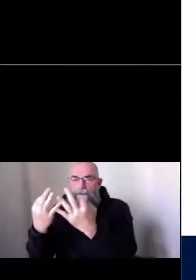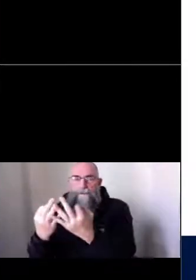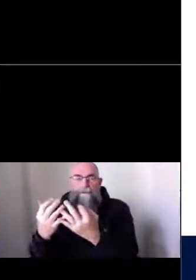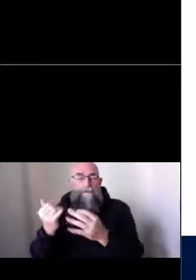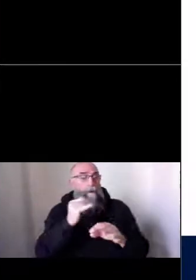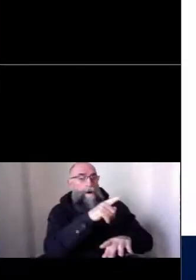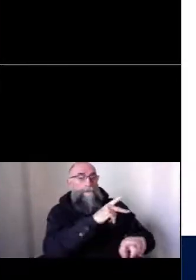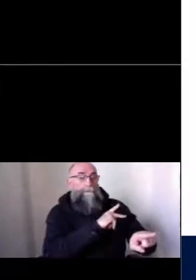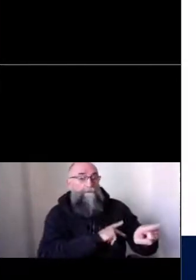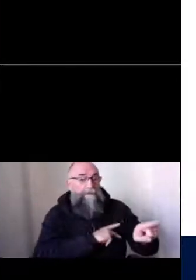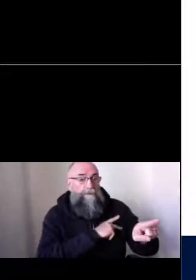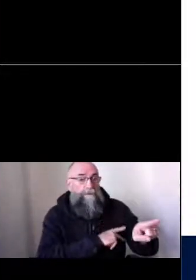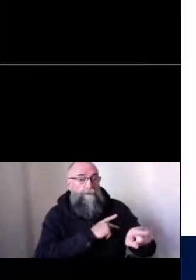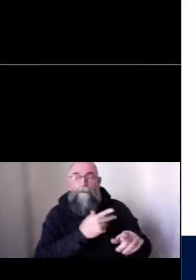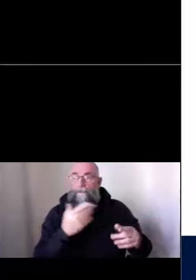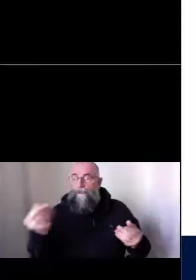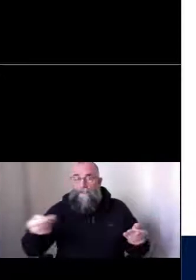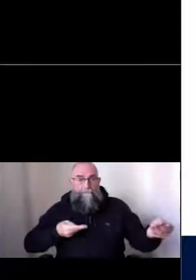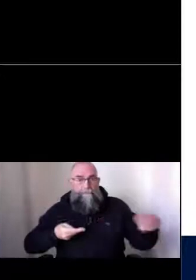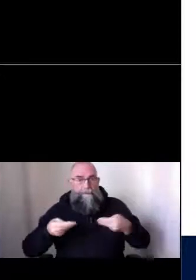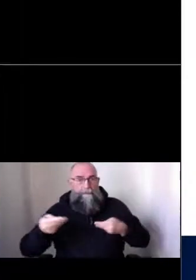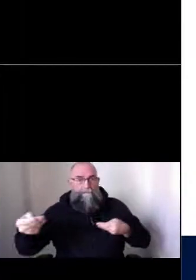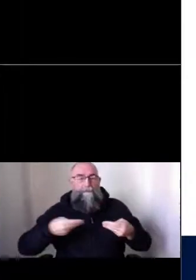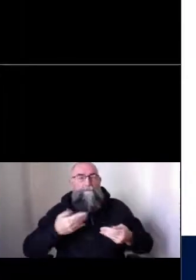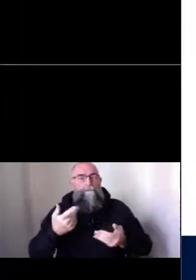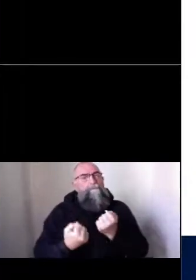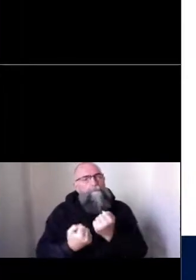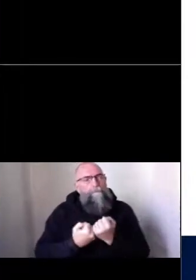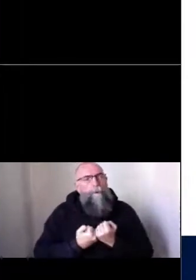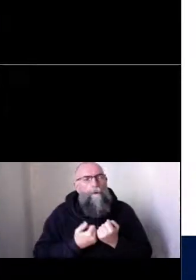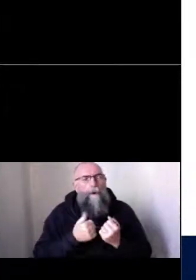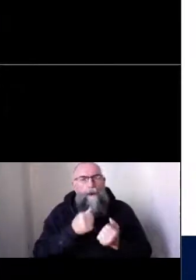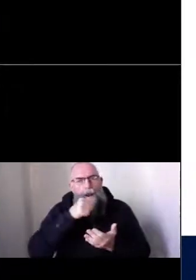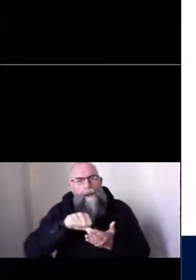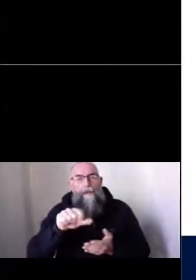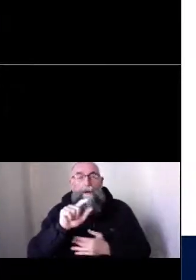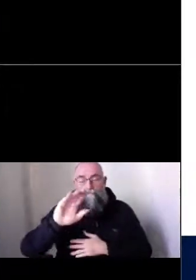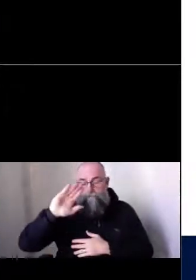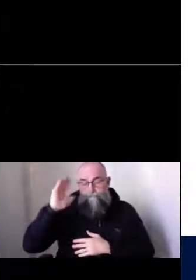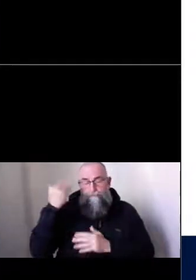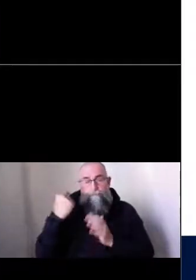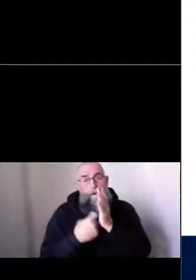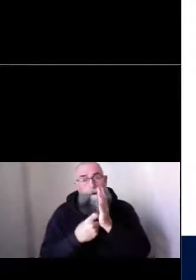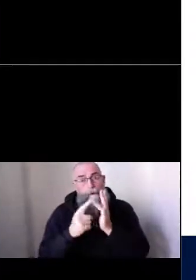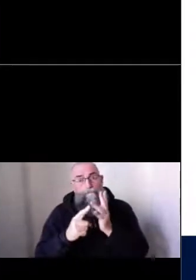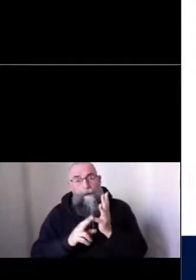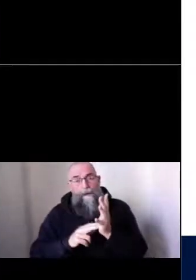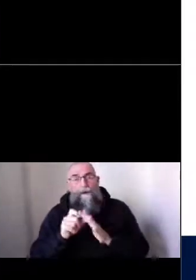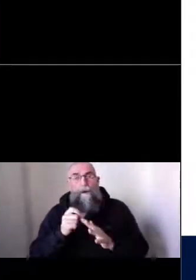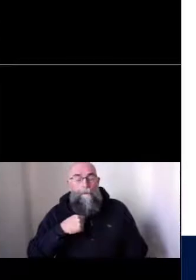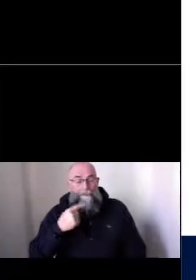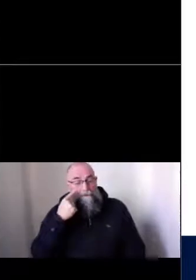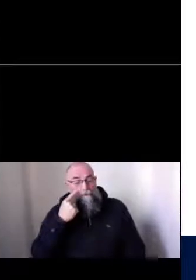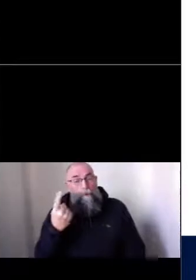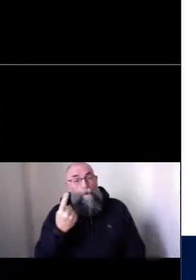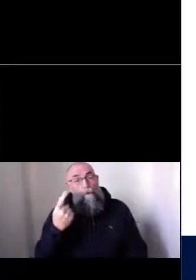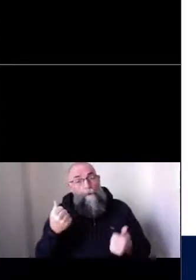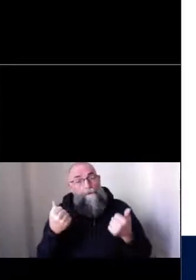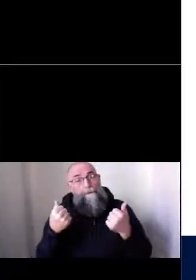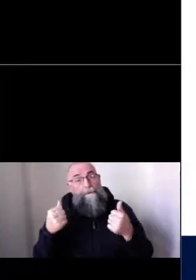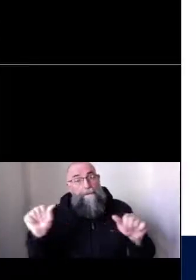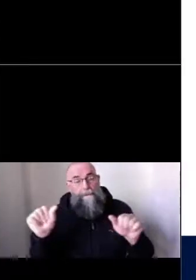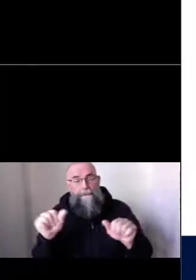and partners that you're working with. In the last round, it was noted that successful applications had a